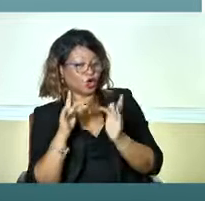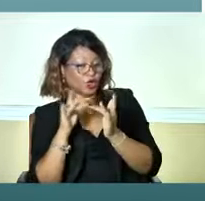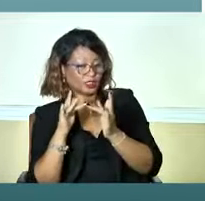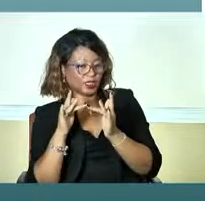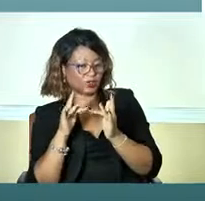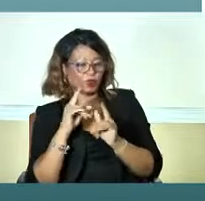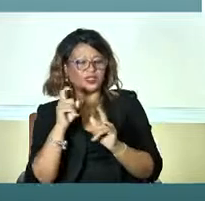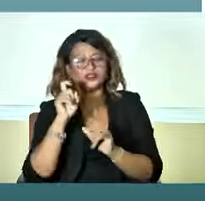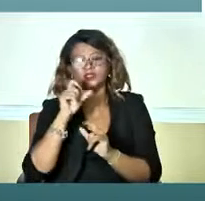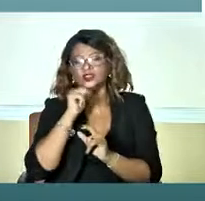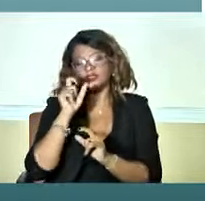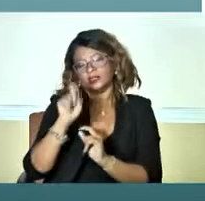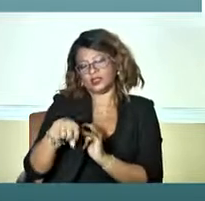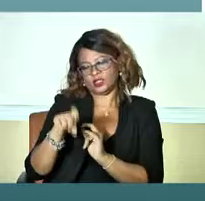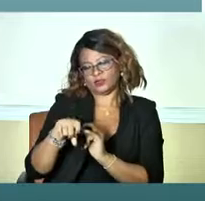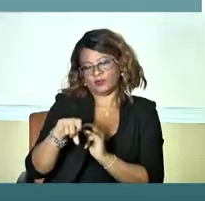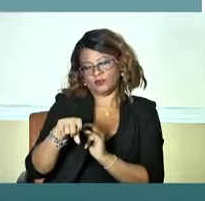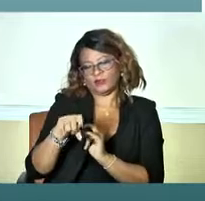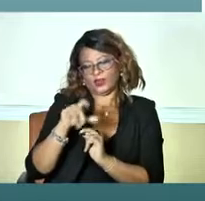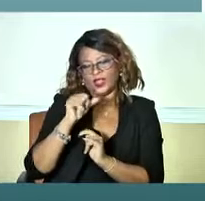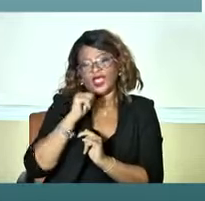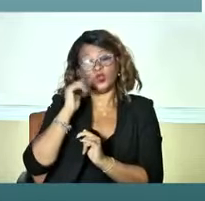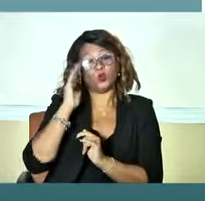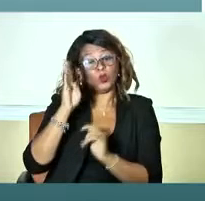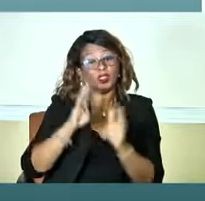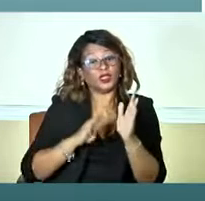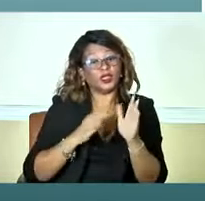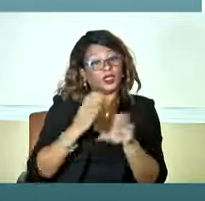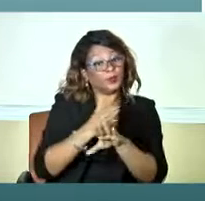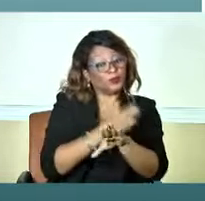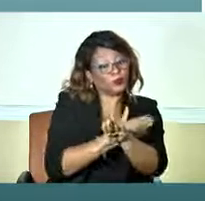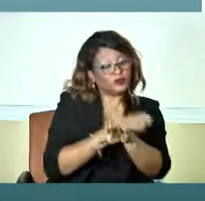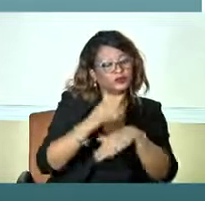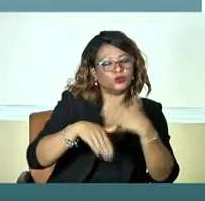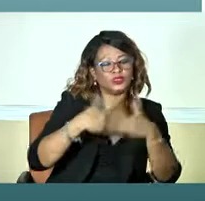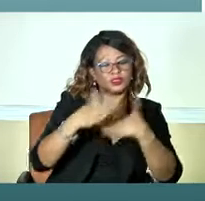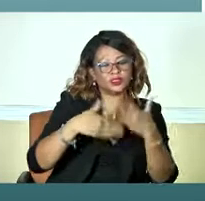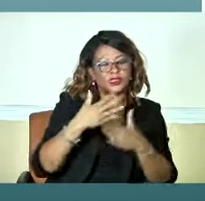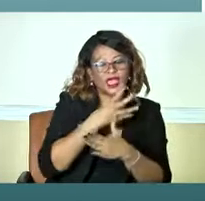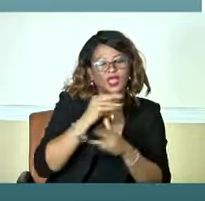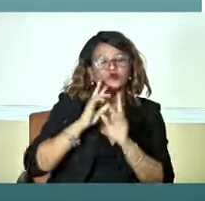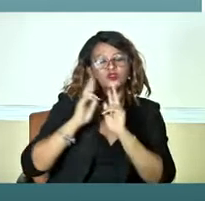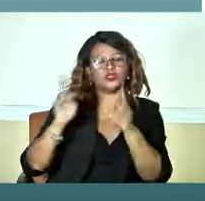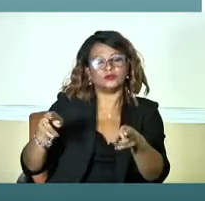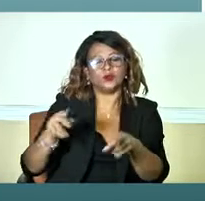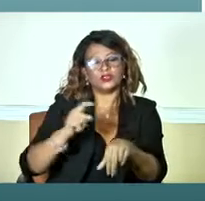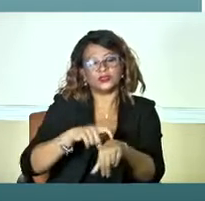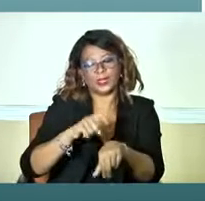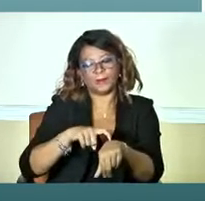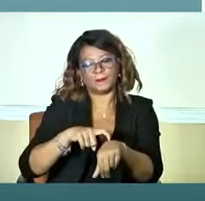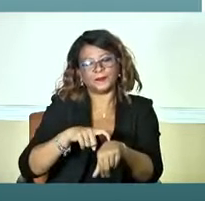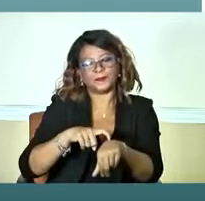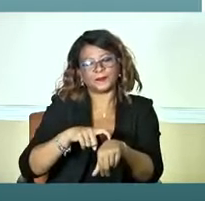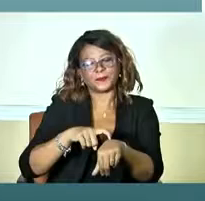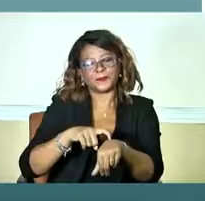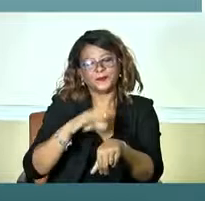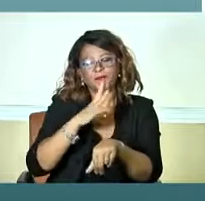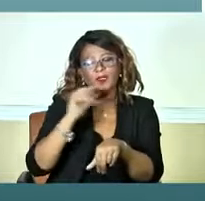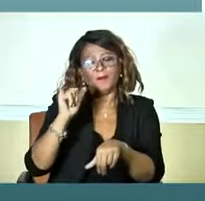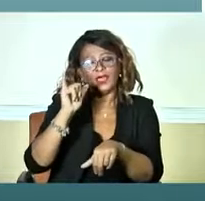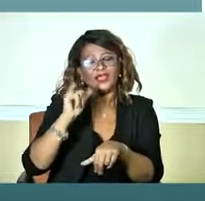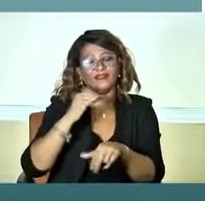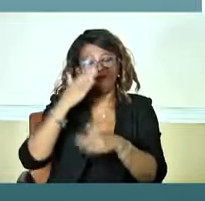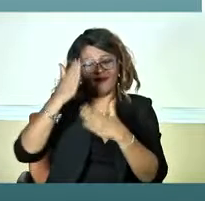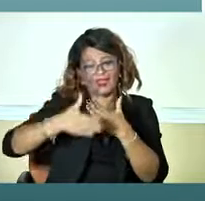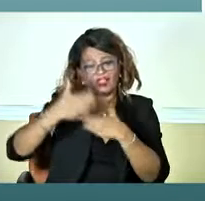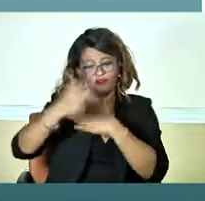is unnecessary and will improve its processing and response time. By the end of the